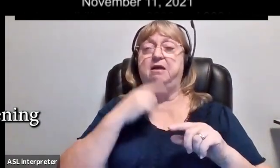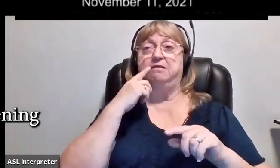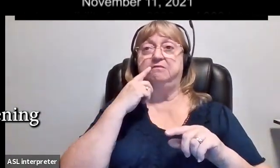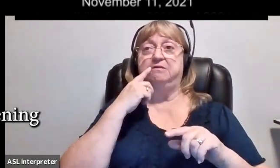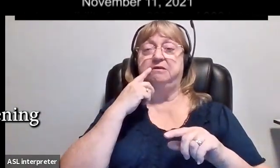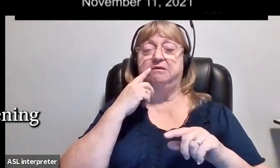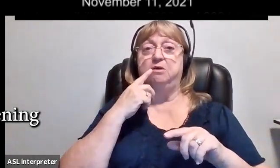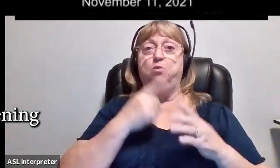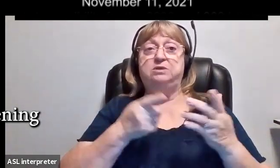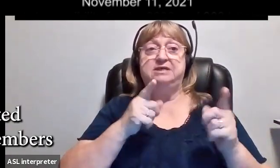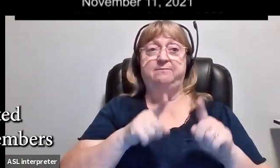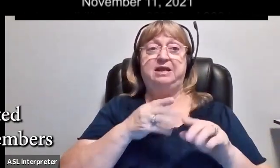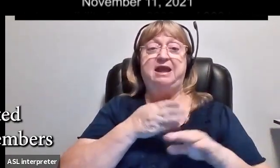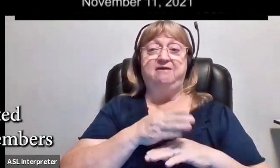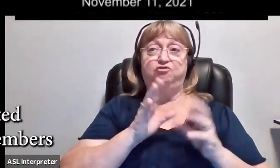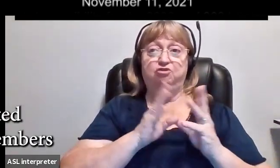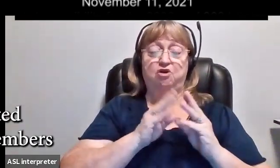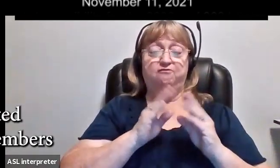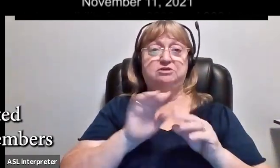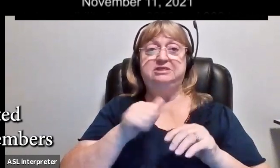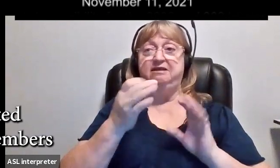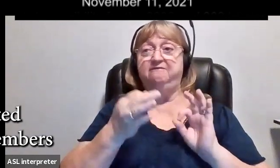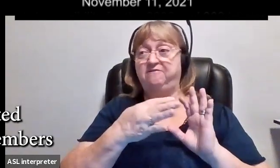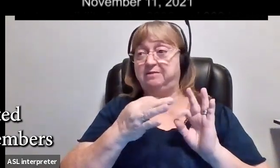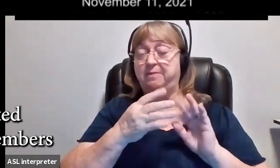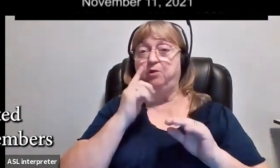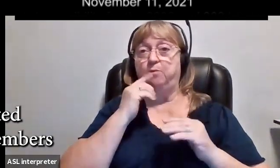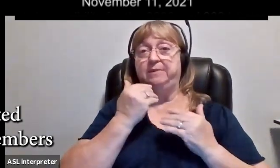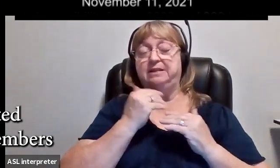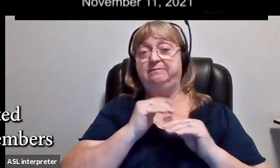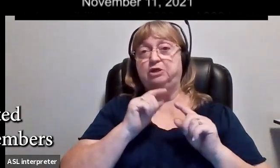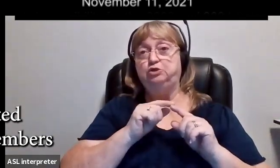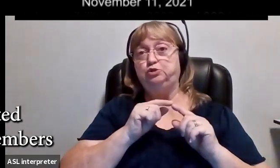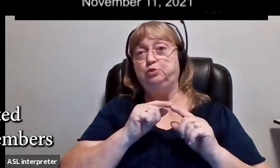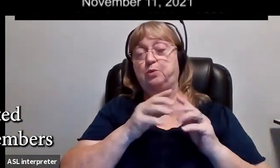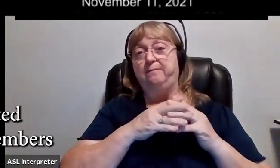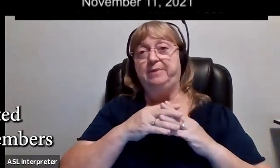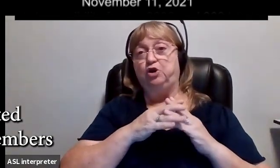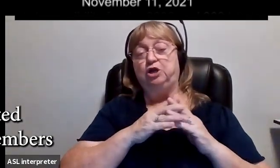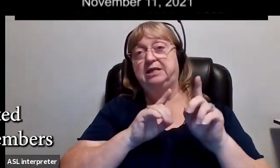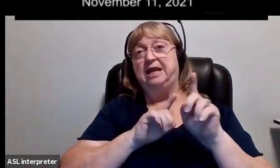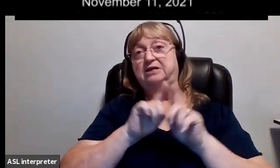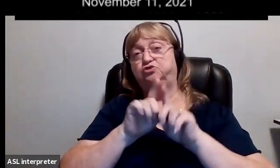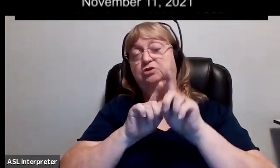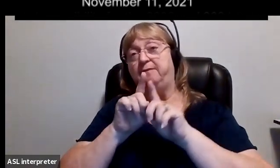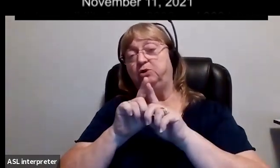happening after the conference, so any feedback is going to be limited to American Astronomical Society